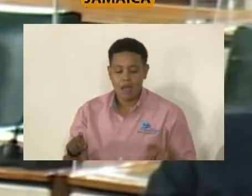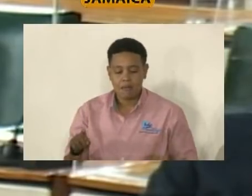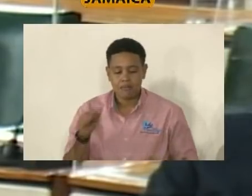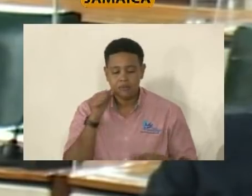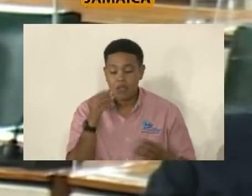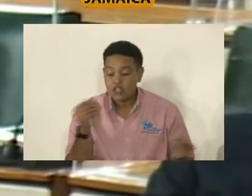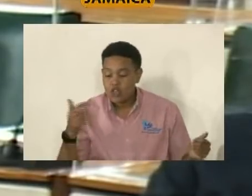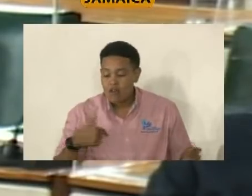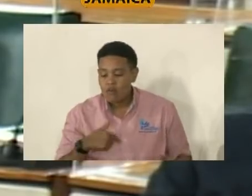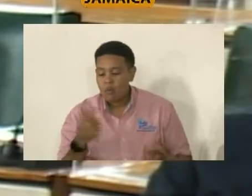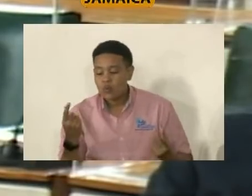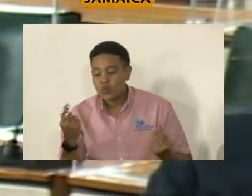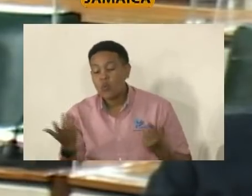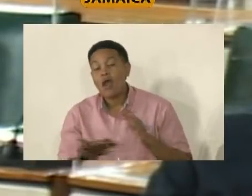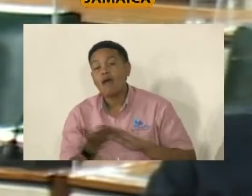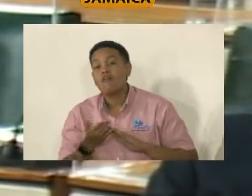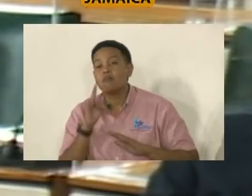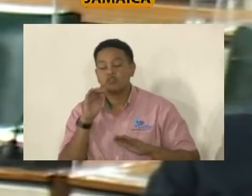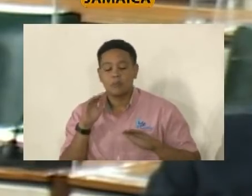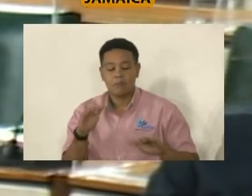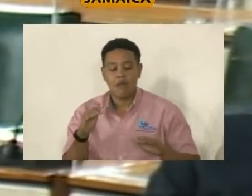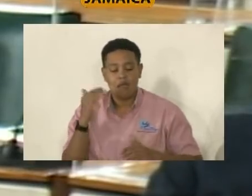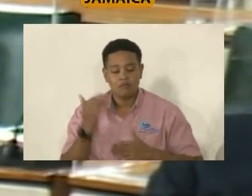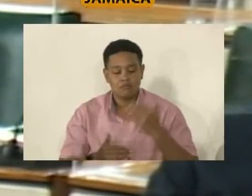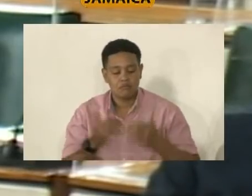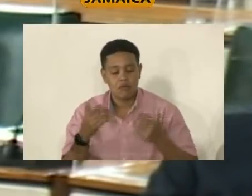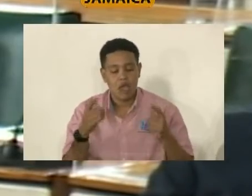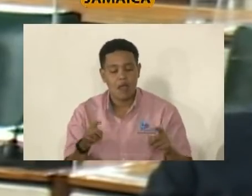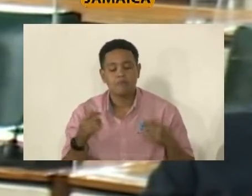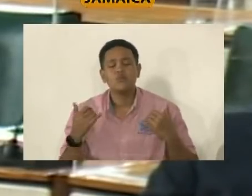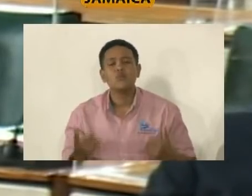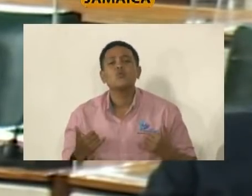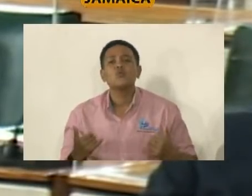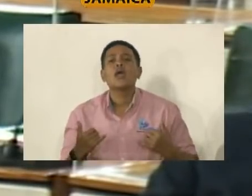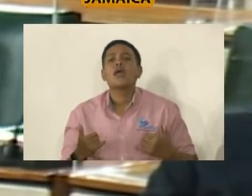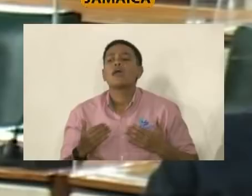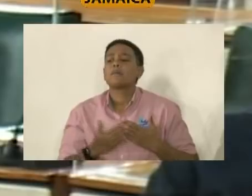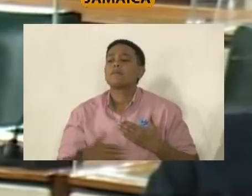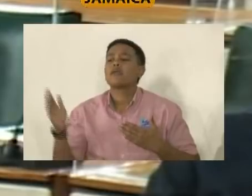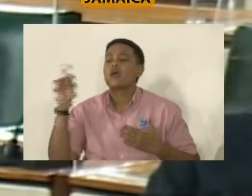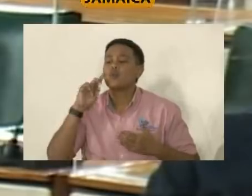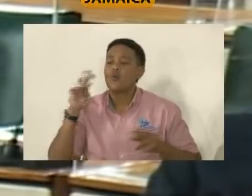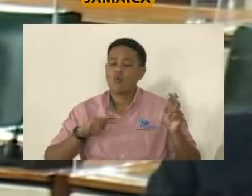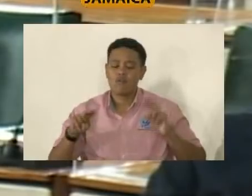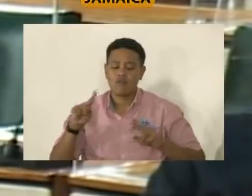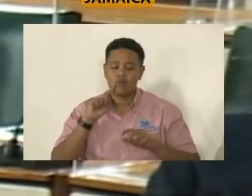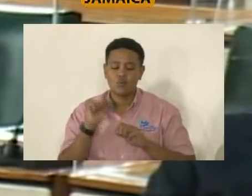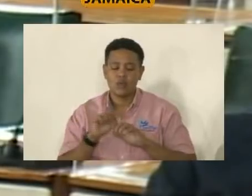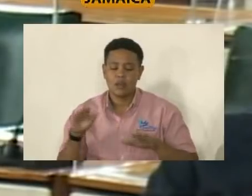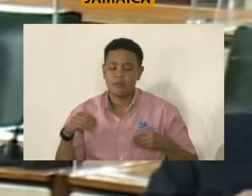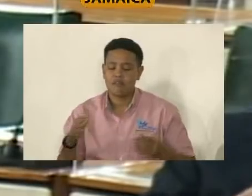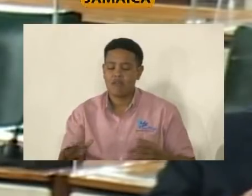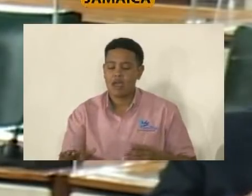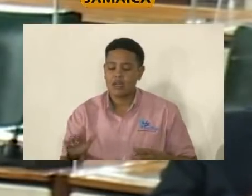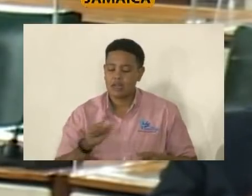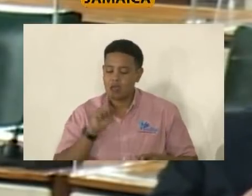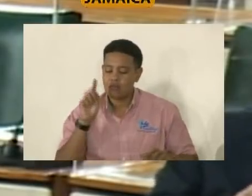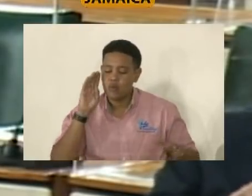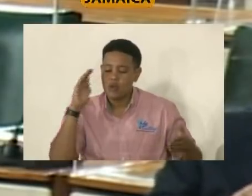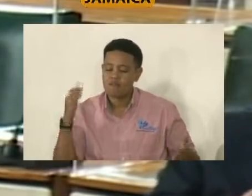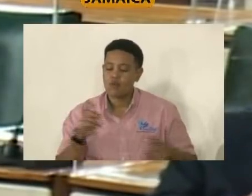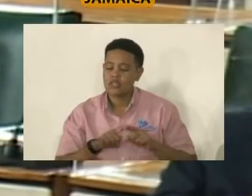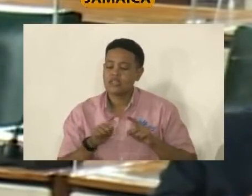back in line. Today, Mr. President, beyond the overview provided, I would like to focus on the agencies